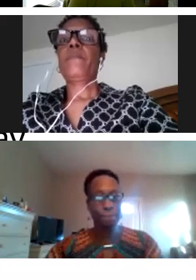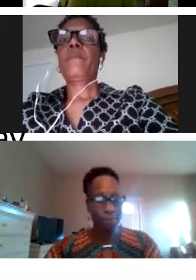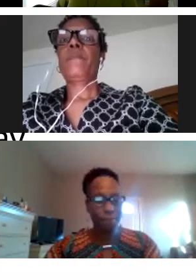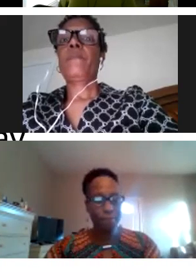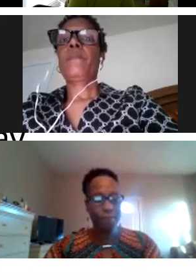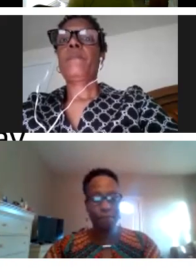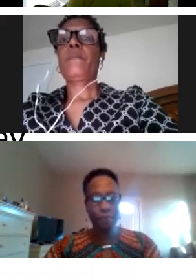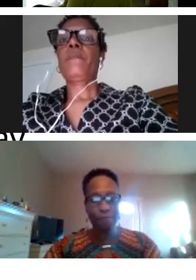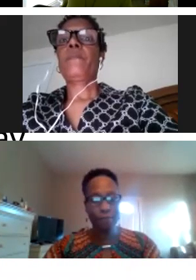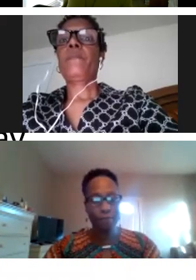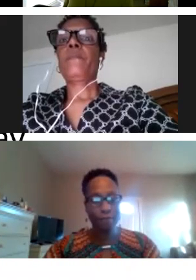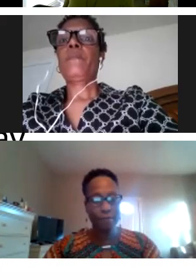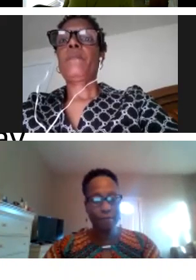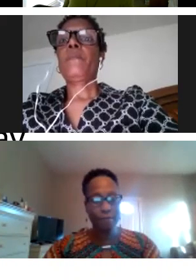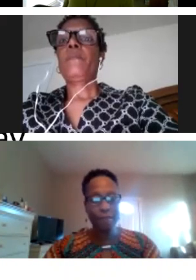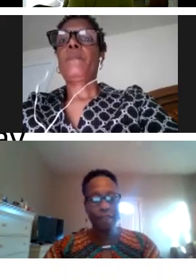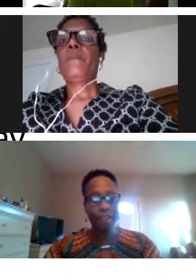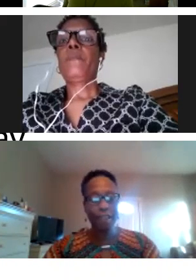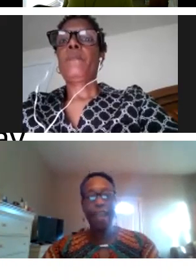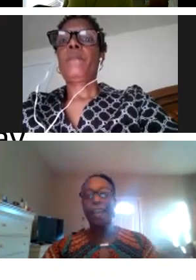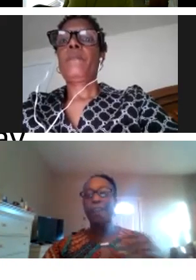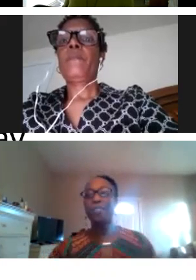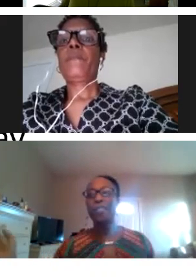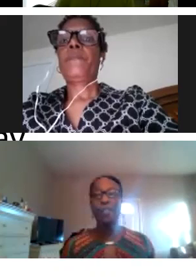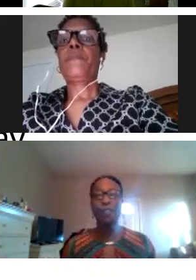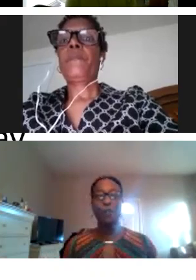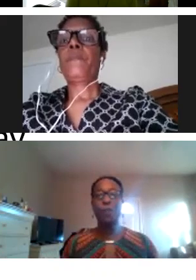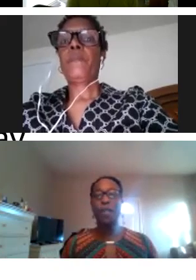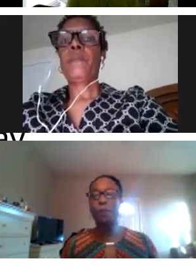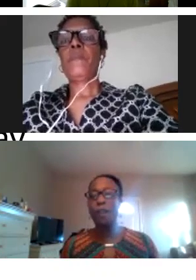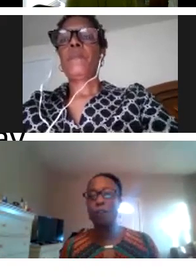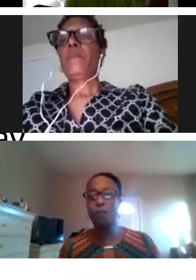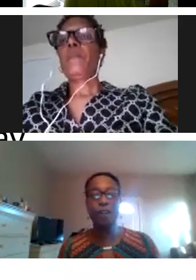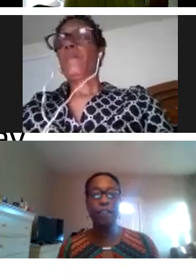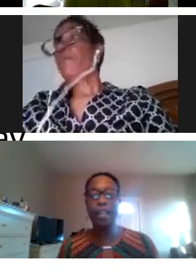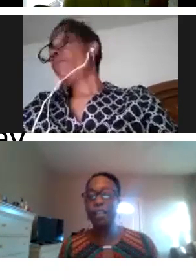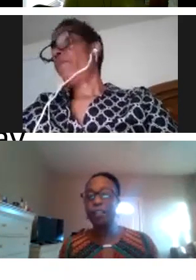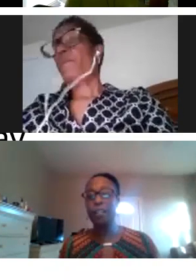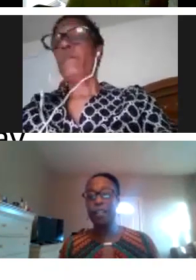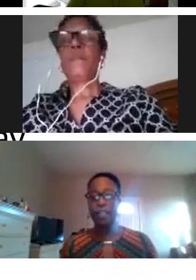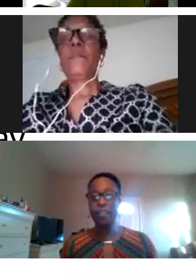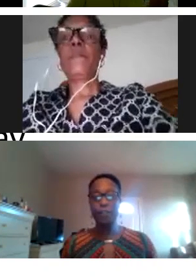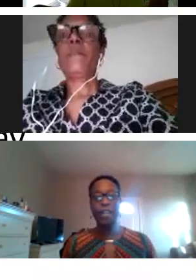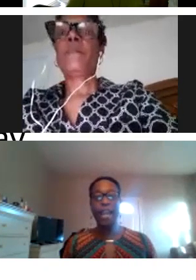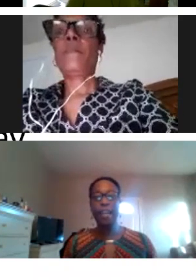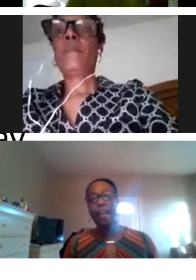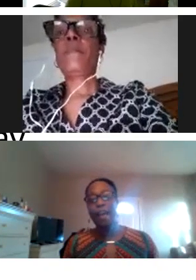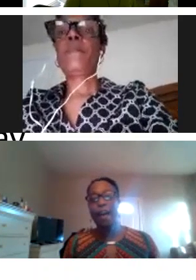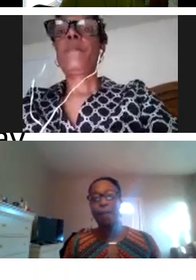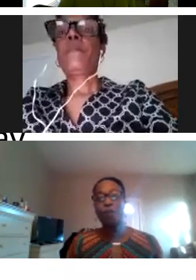And I'm going to turn it over to Tiami. Hello, just going to do a quick run over the agenda for